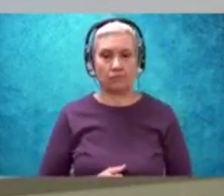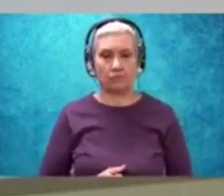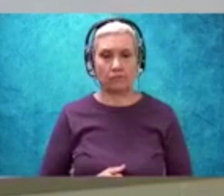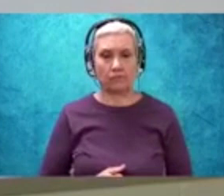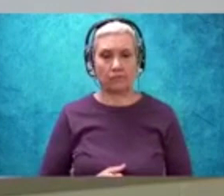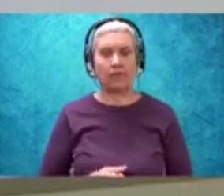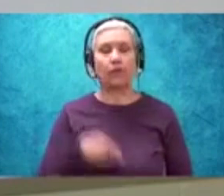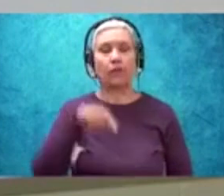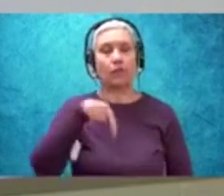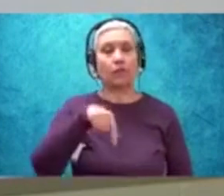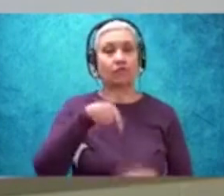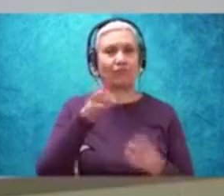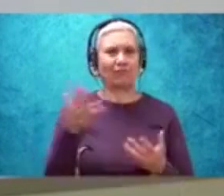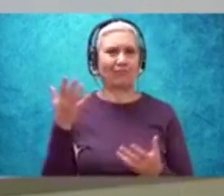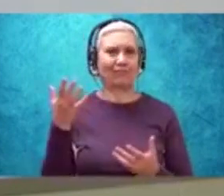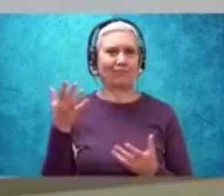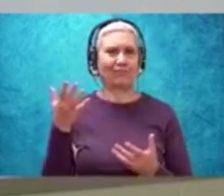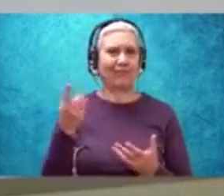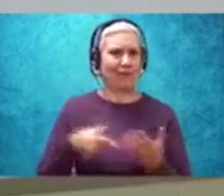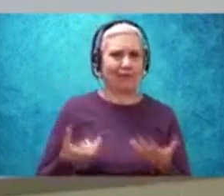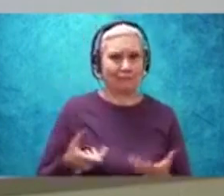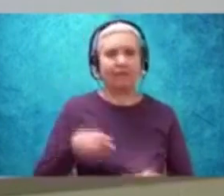Of a quadratic.